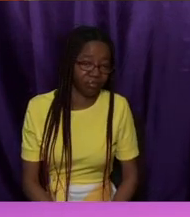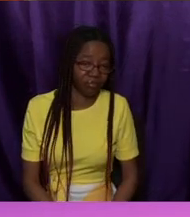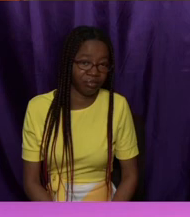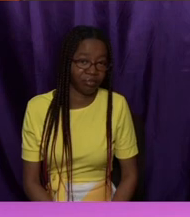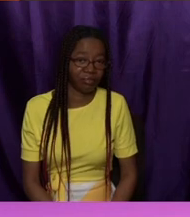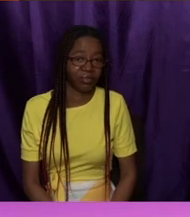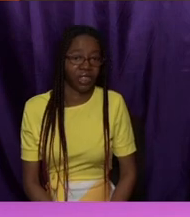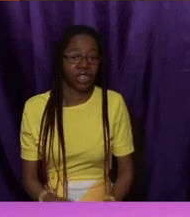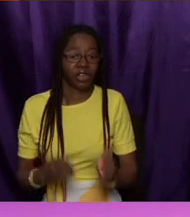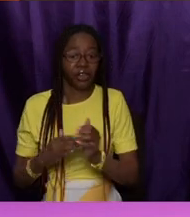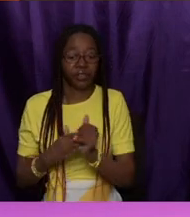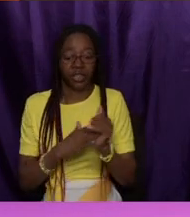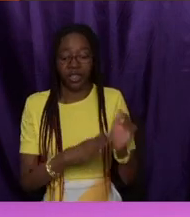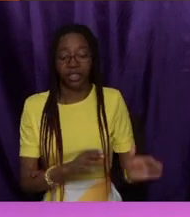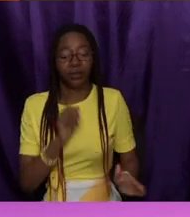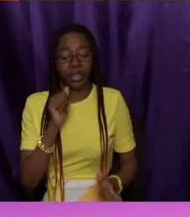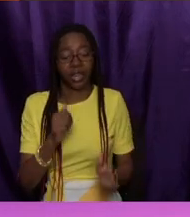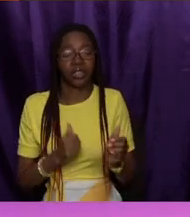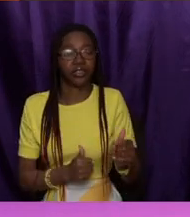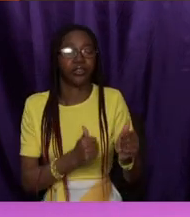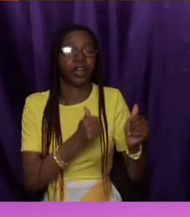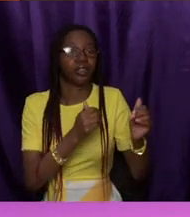You're the beginning and the end.